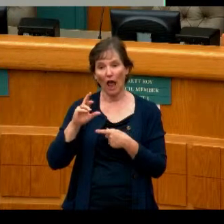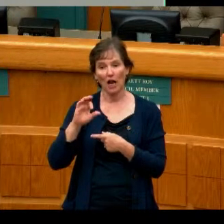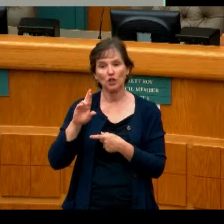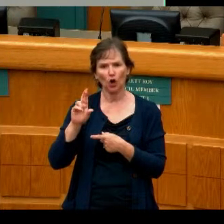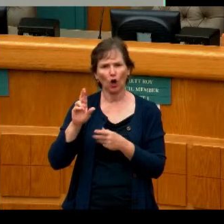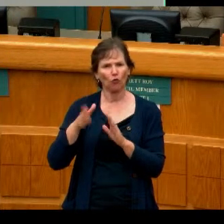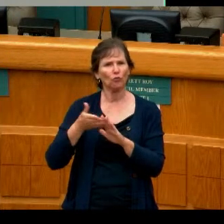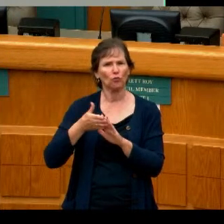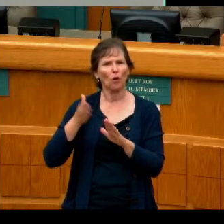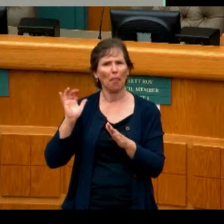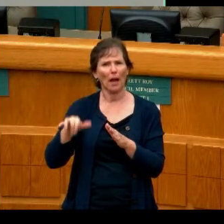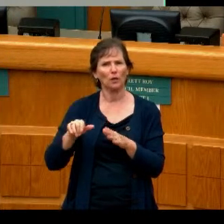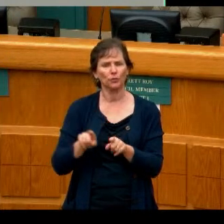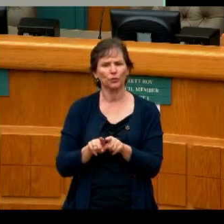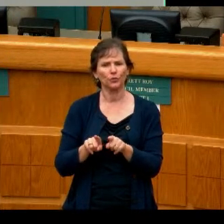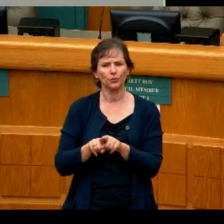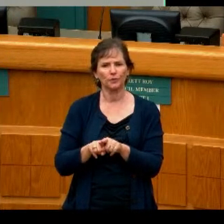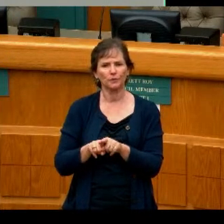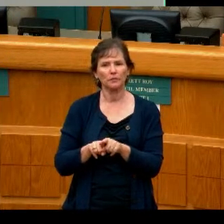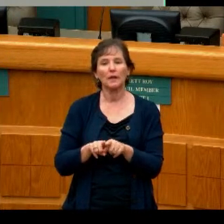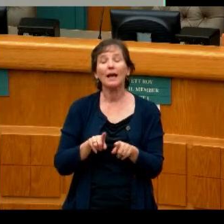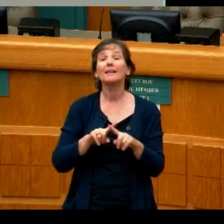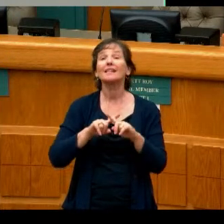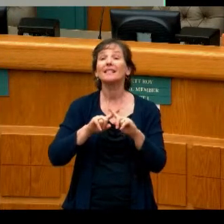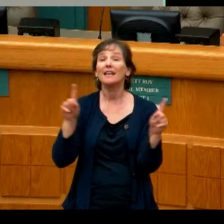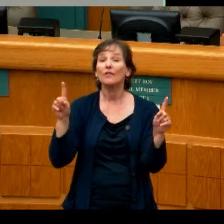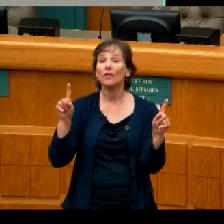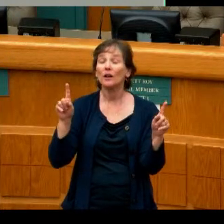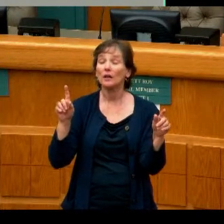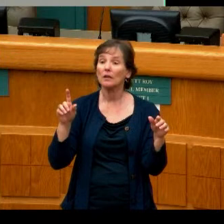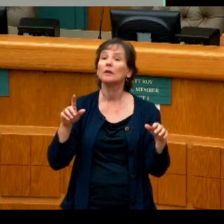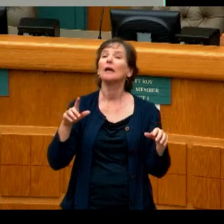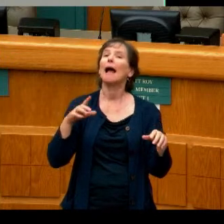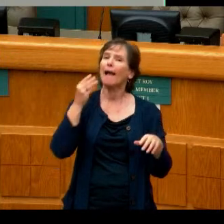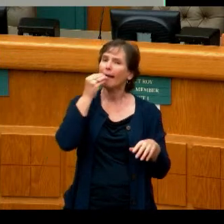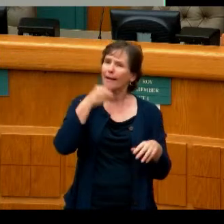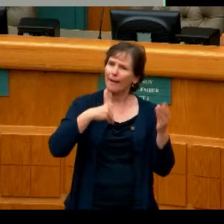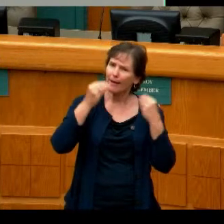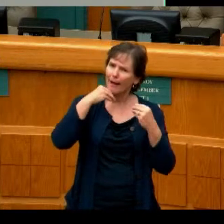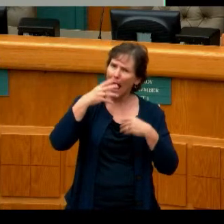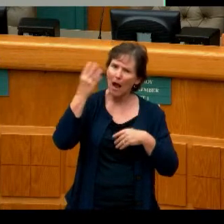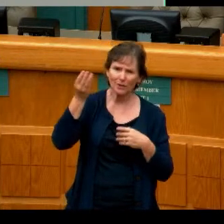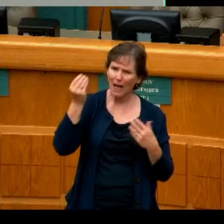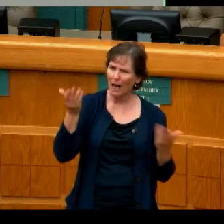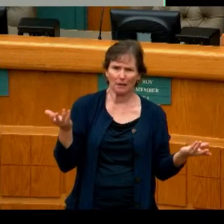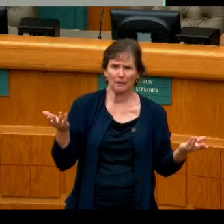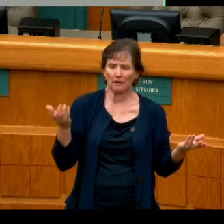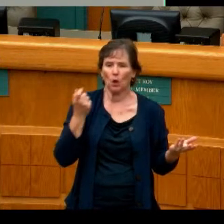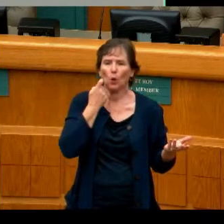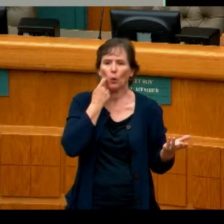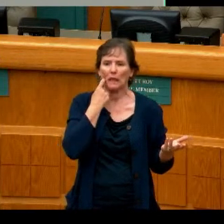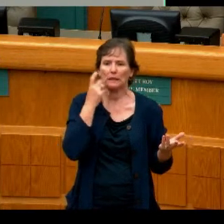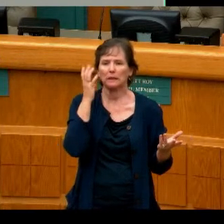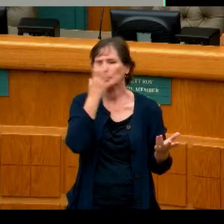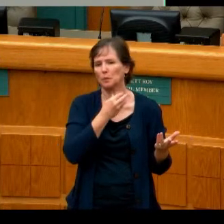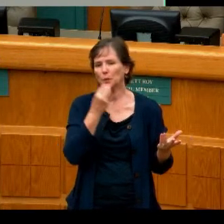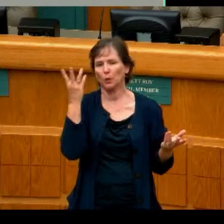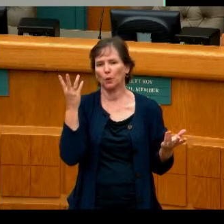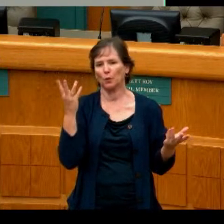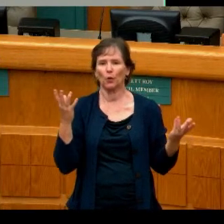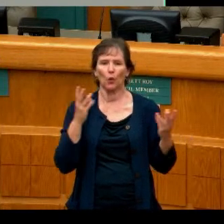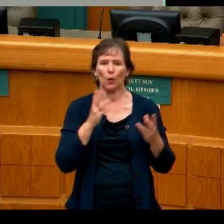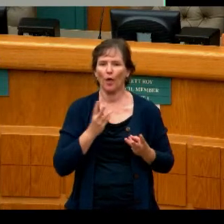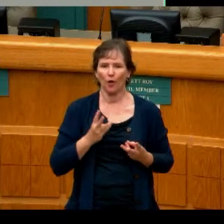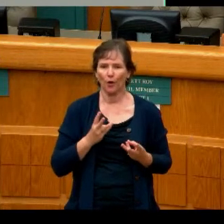pretty well in there. If you have sterilizers in your HVAC system in your house, then run that too. Another great